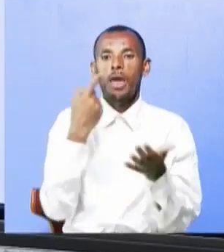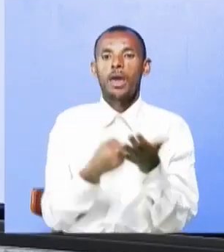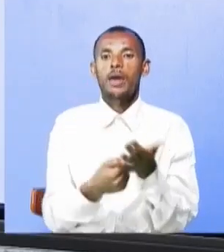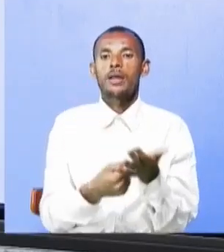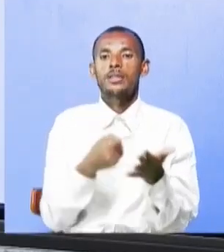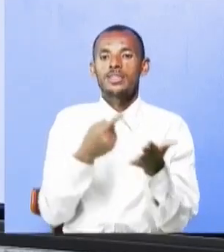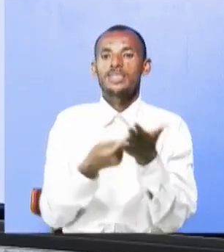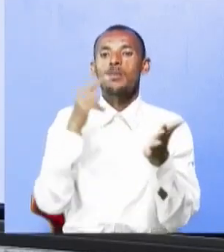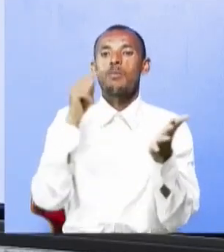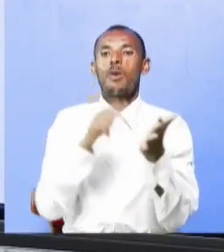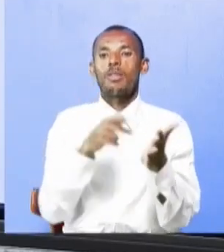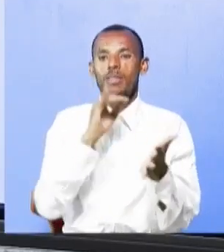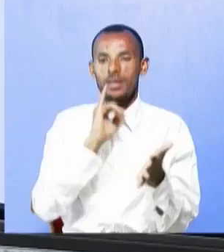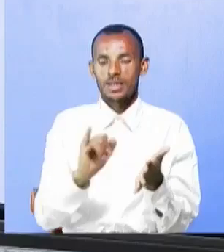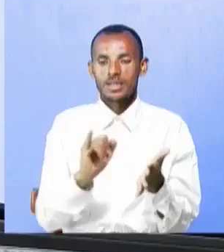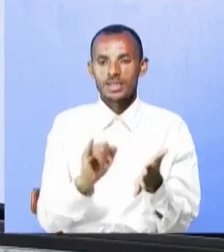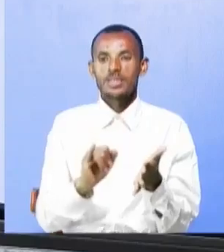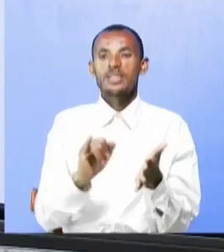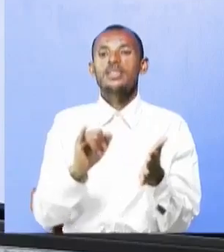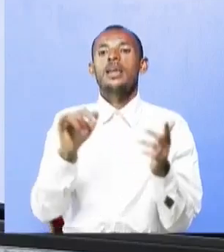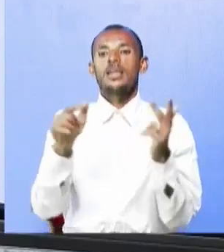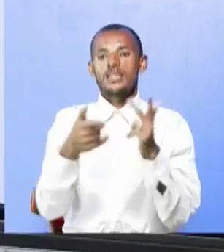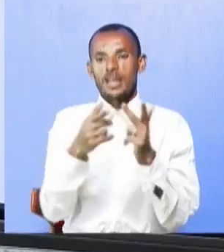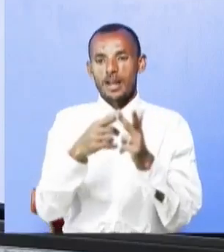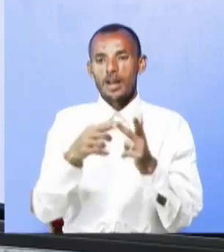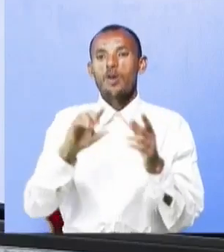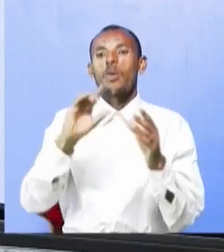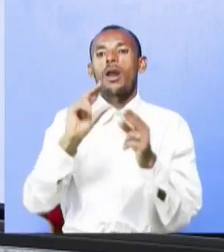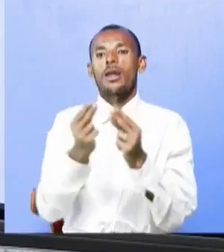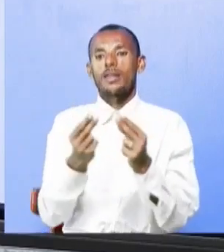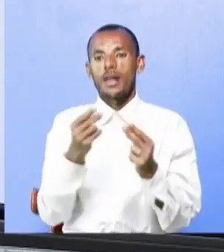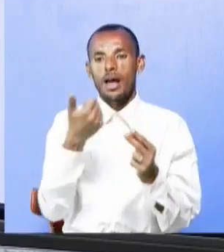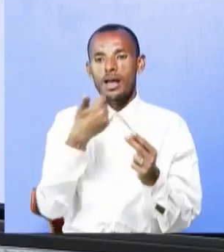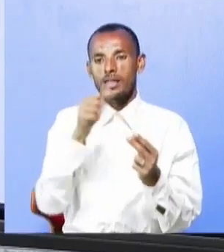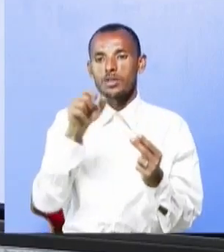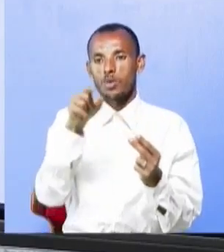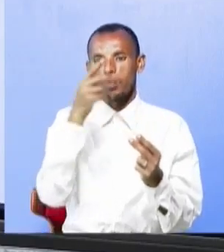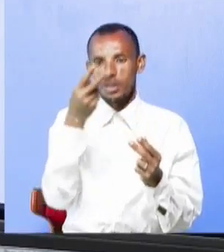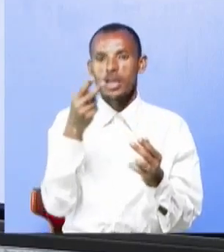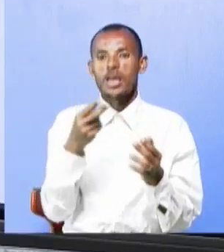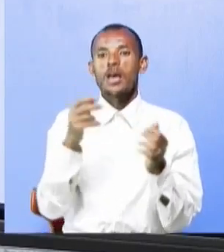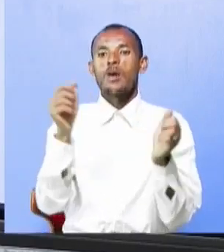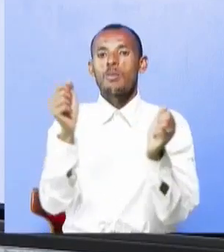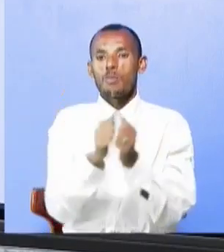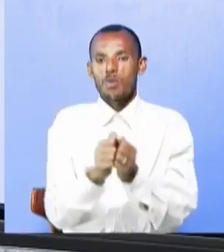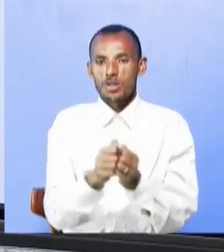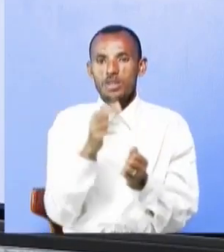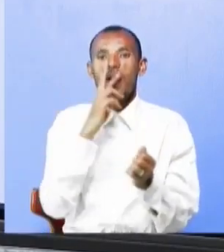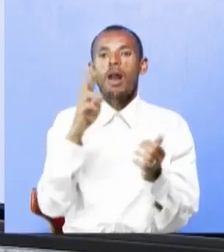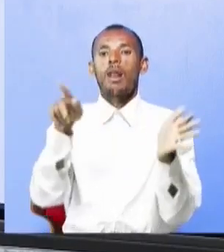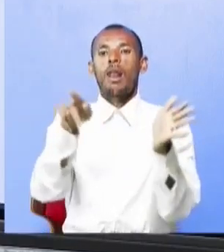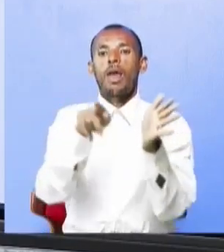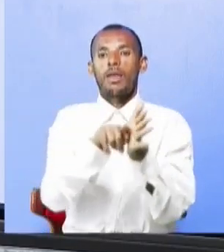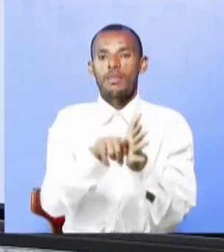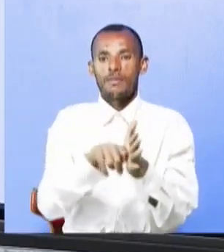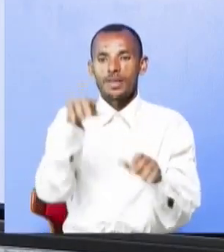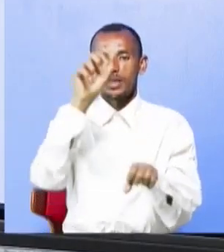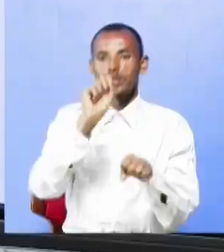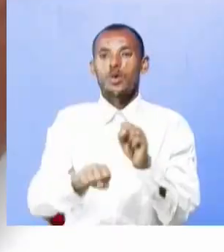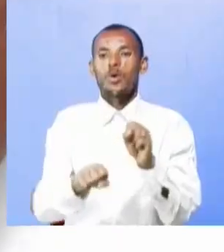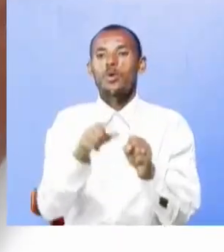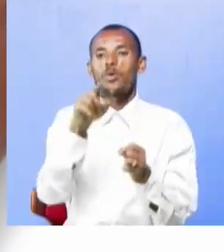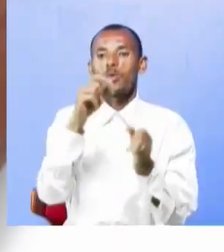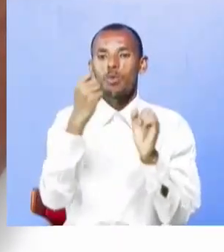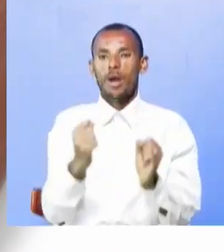this point is a third quadrant point. As you can see here, both the entries are negative. So you